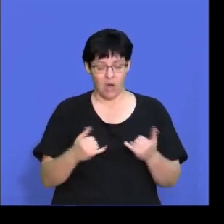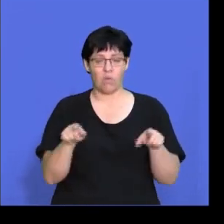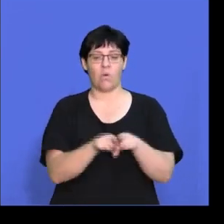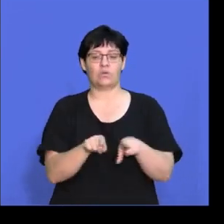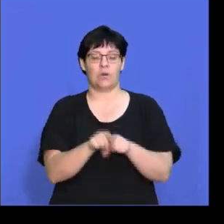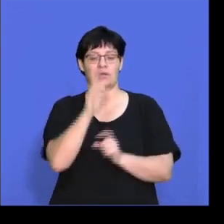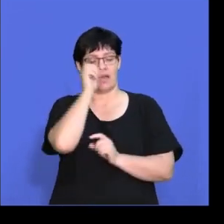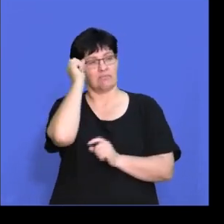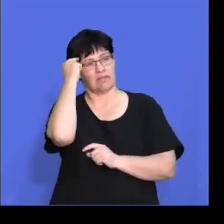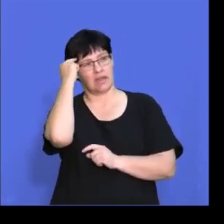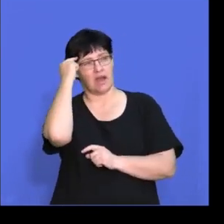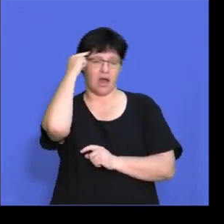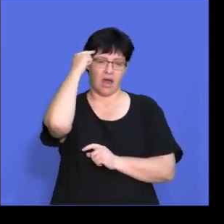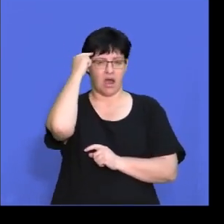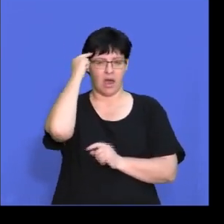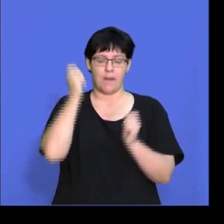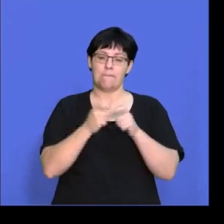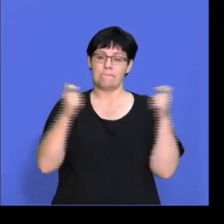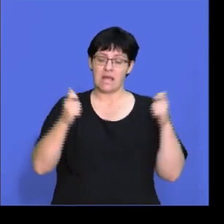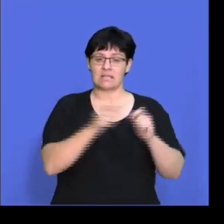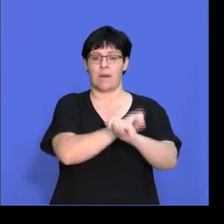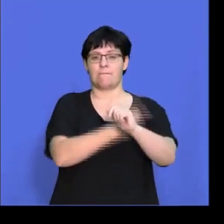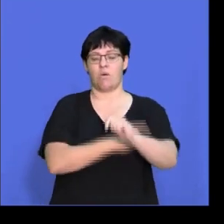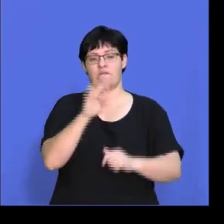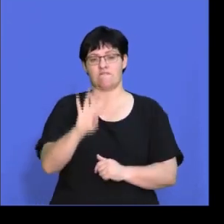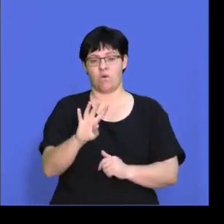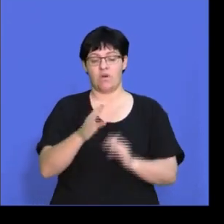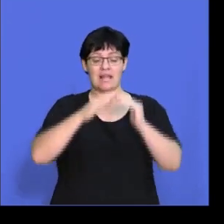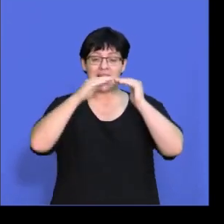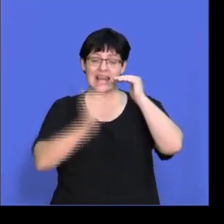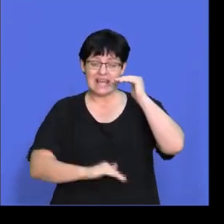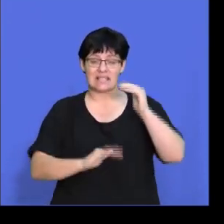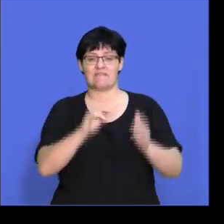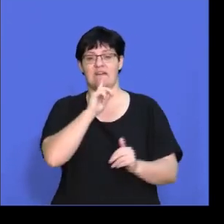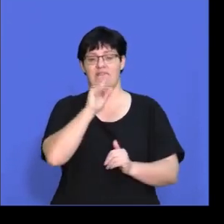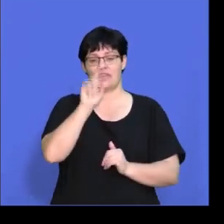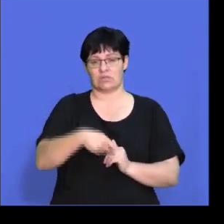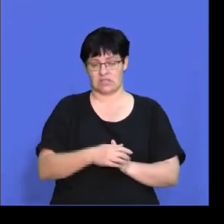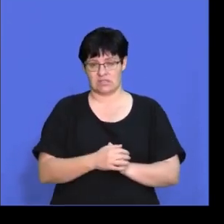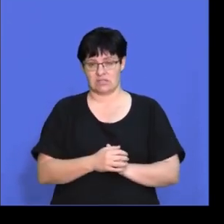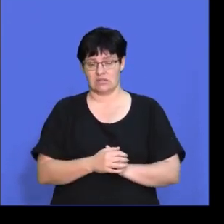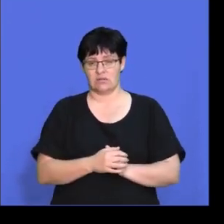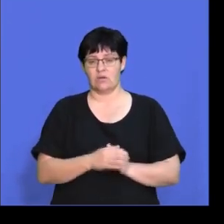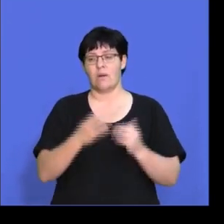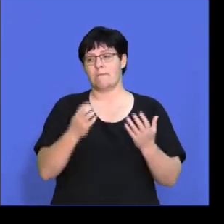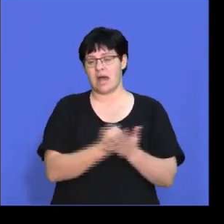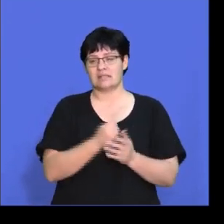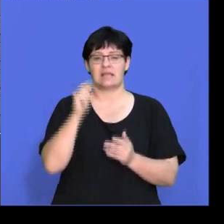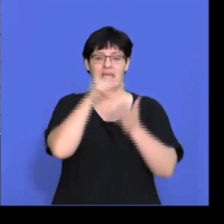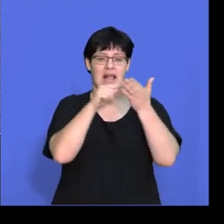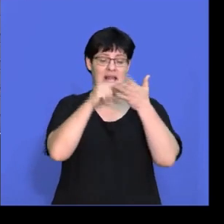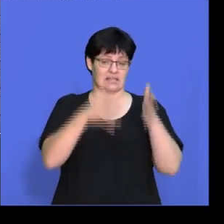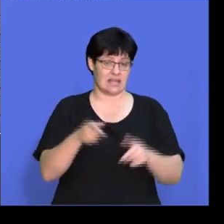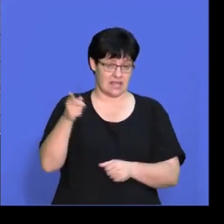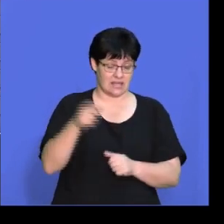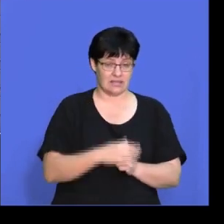we now also need to think about what the biggest power of 4 that is less than 5,000 is. So we're going to have to